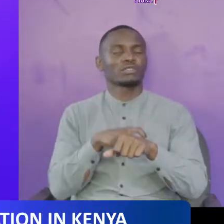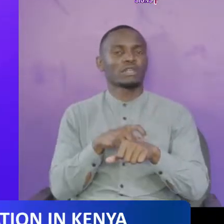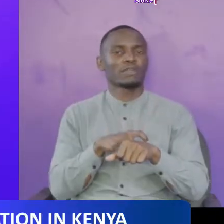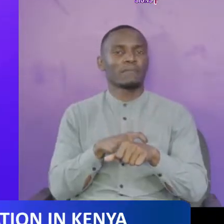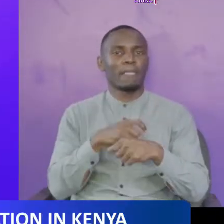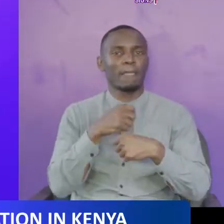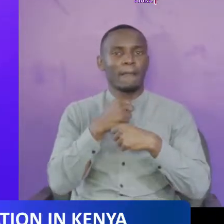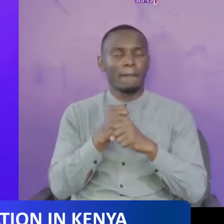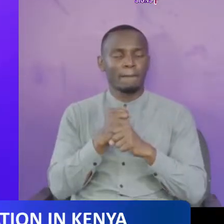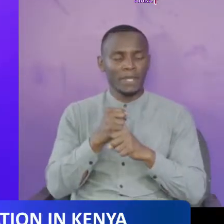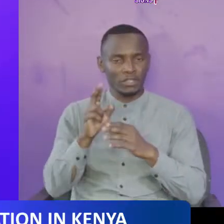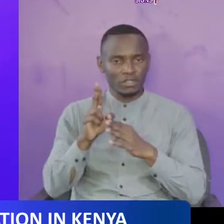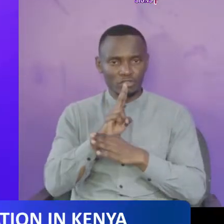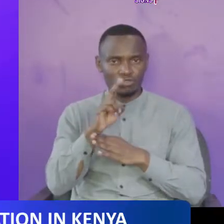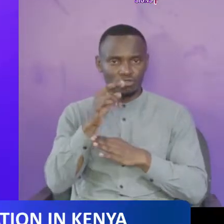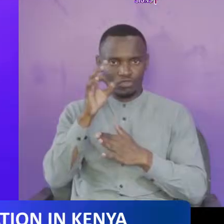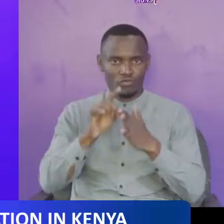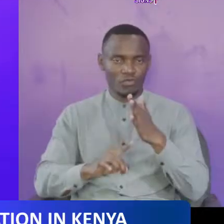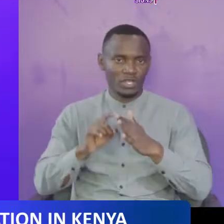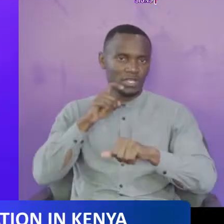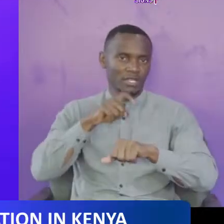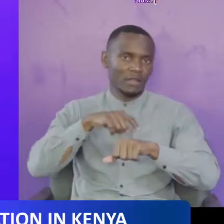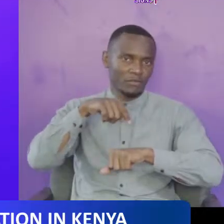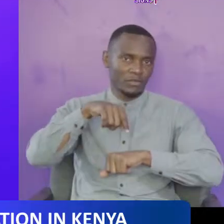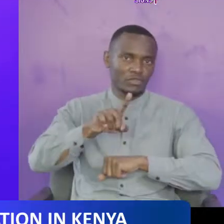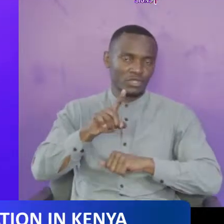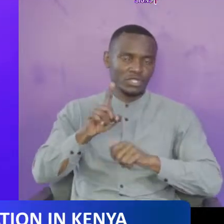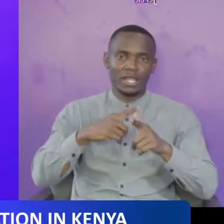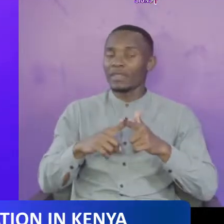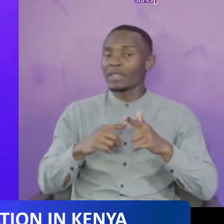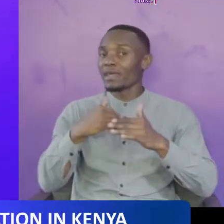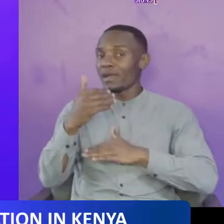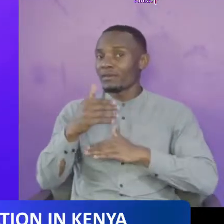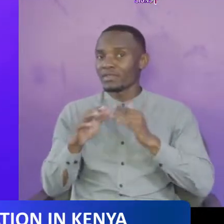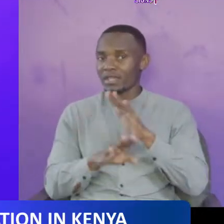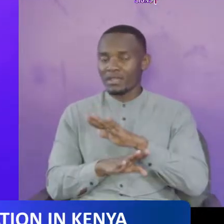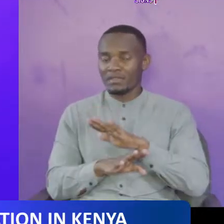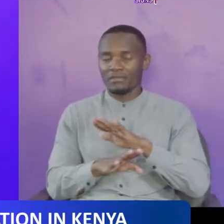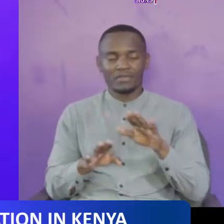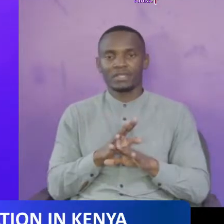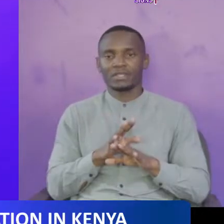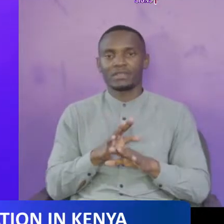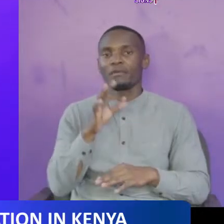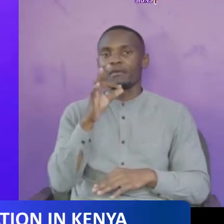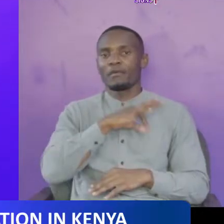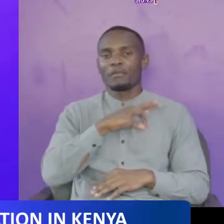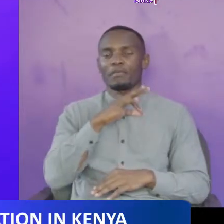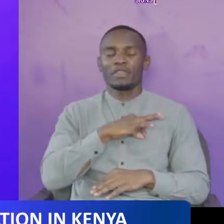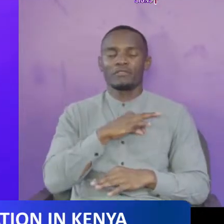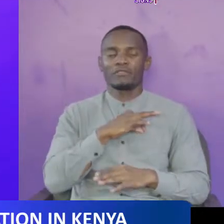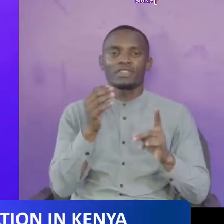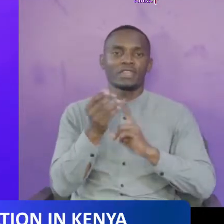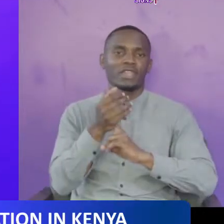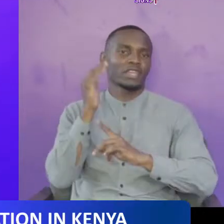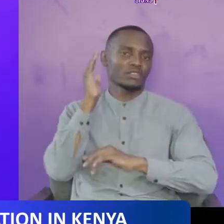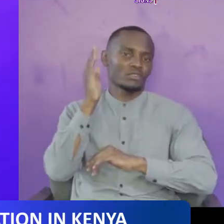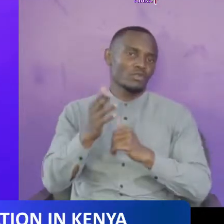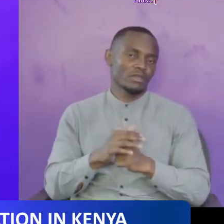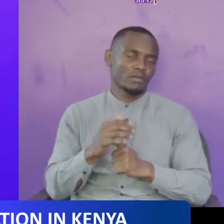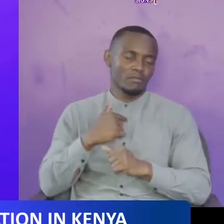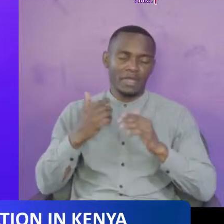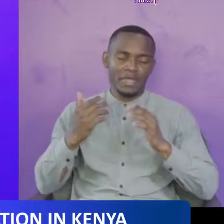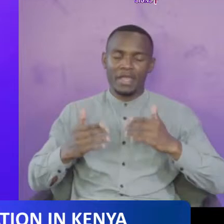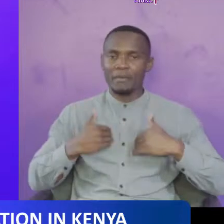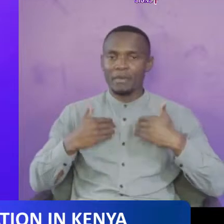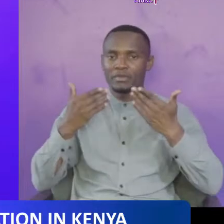make use of your time, and at the end of it all, it will pay off. I'm glad to be here. I'm glad to be